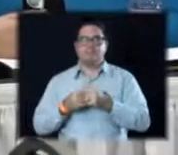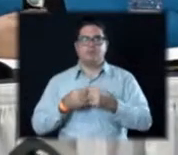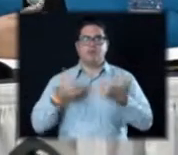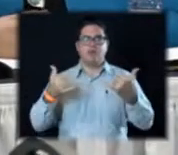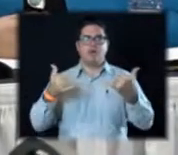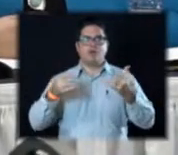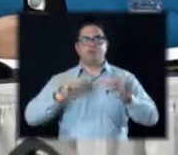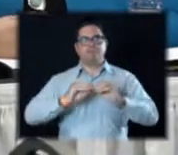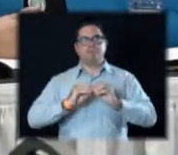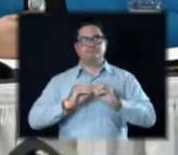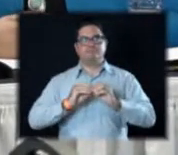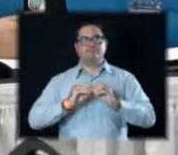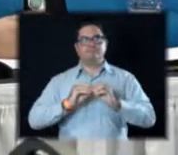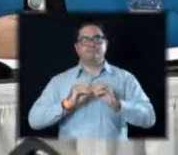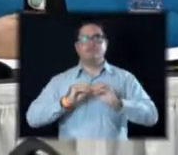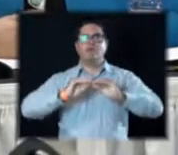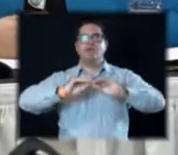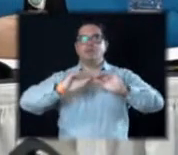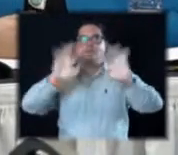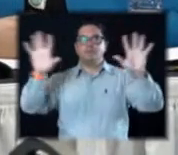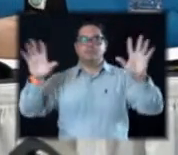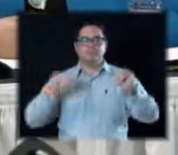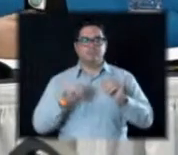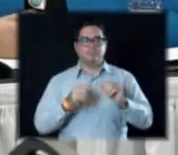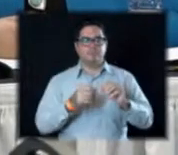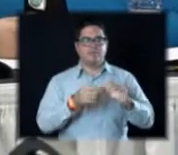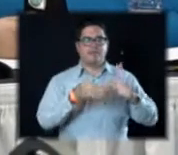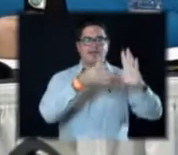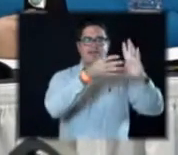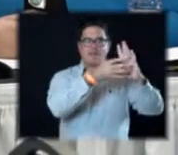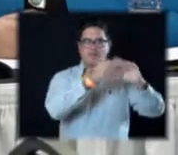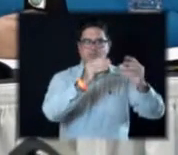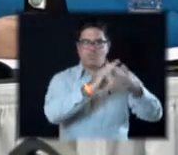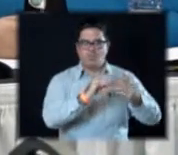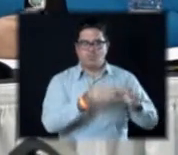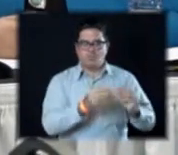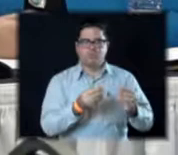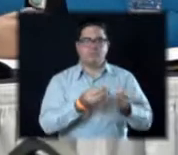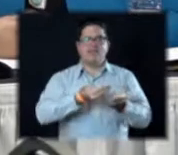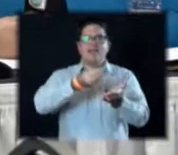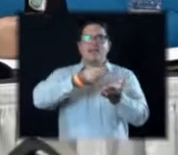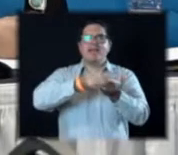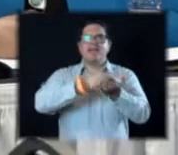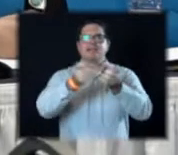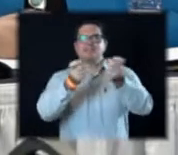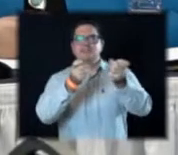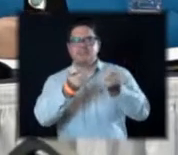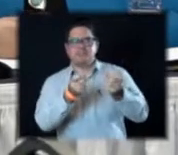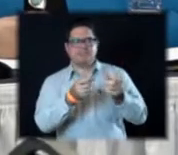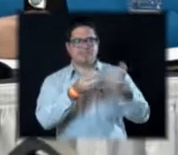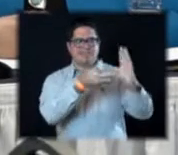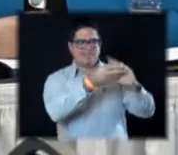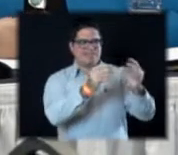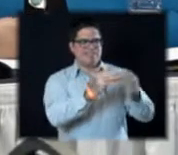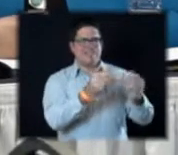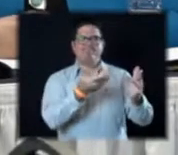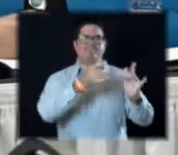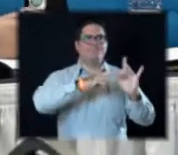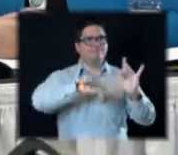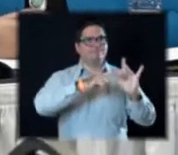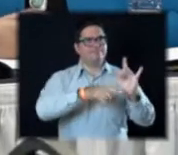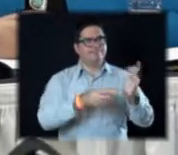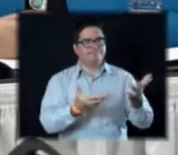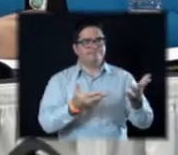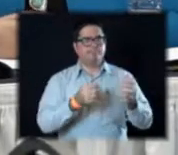government that there remain significant data gaps around cash management and cash controls. This is a topic that the board has addressed